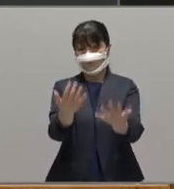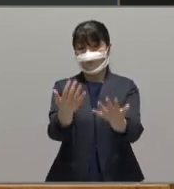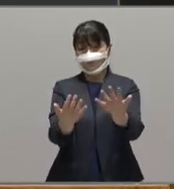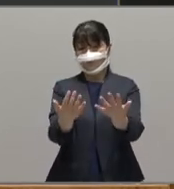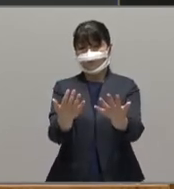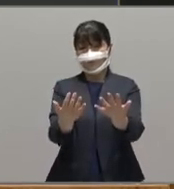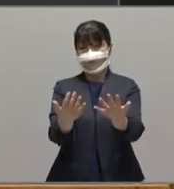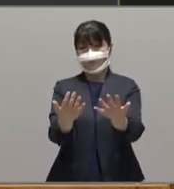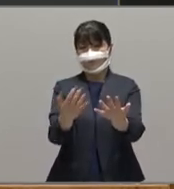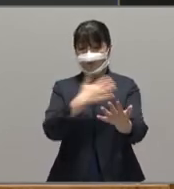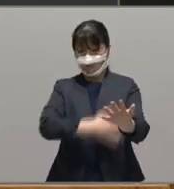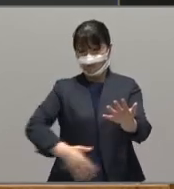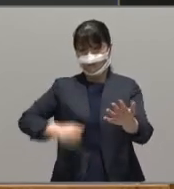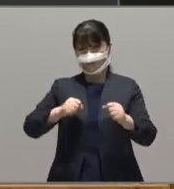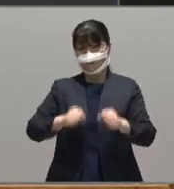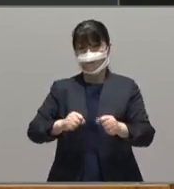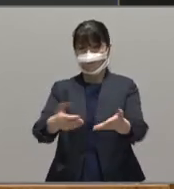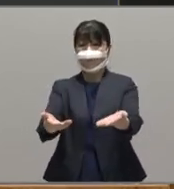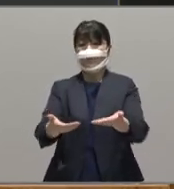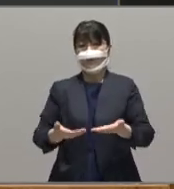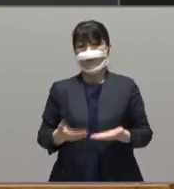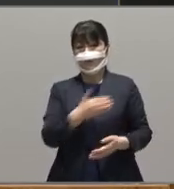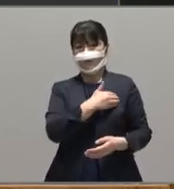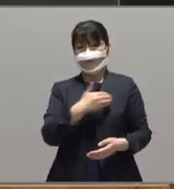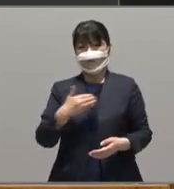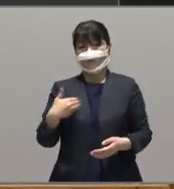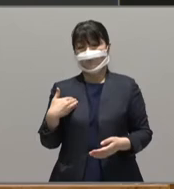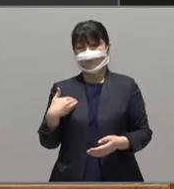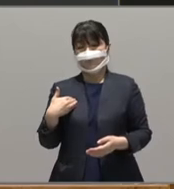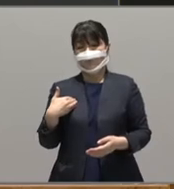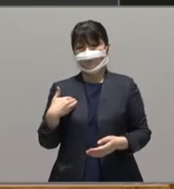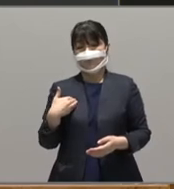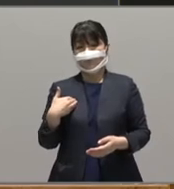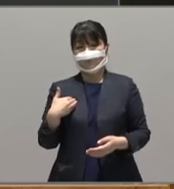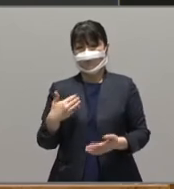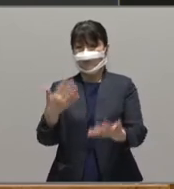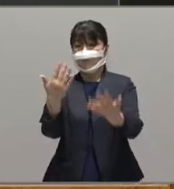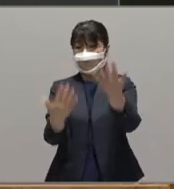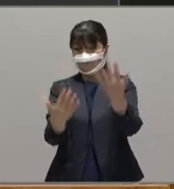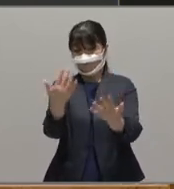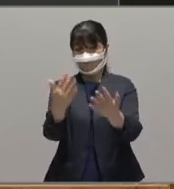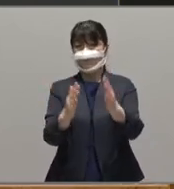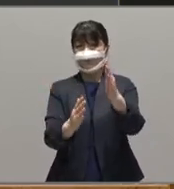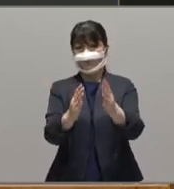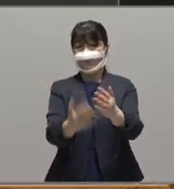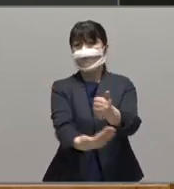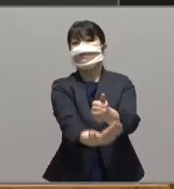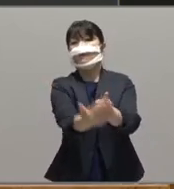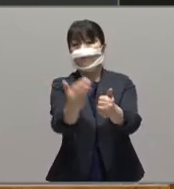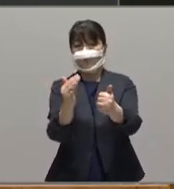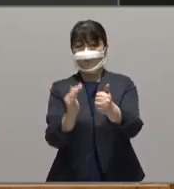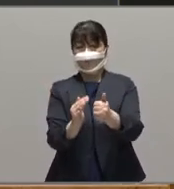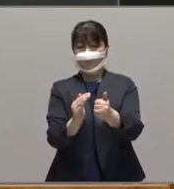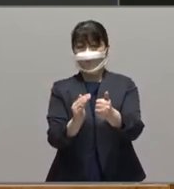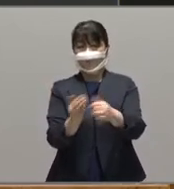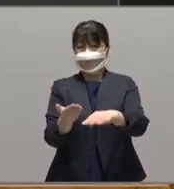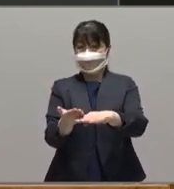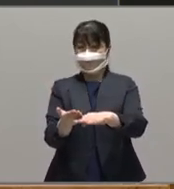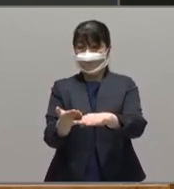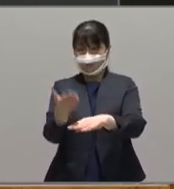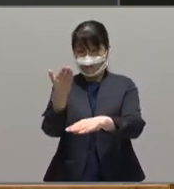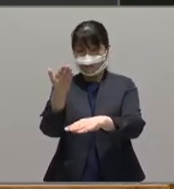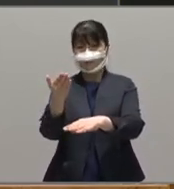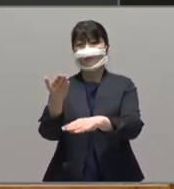healthy forest, we can receive an health and power. So we need to conserve forests